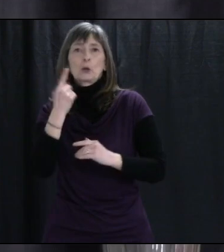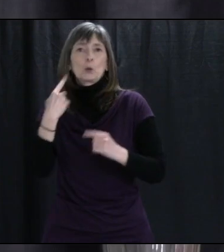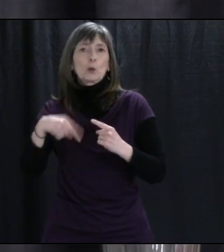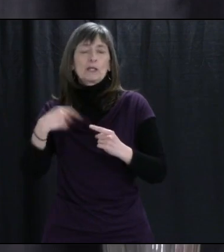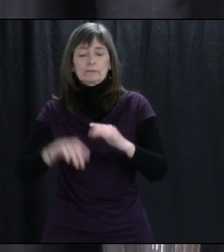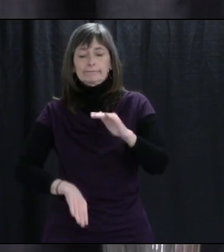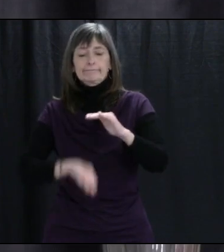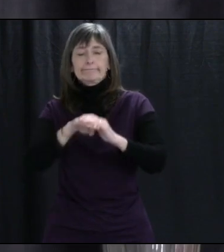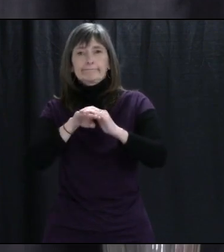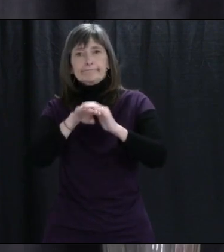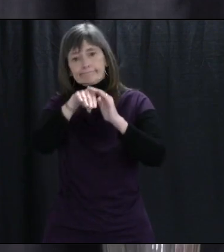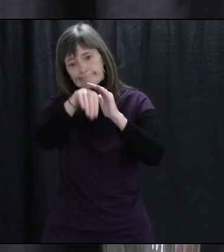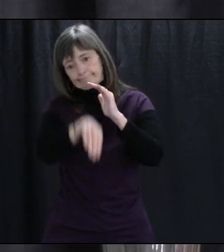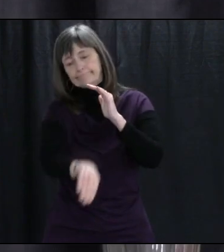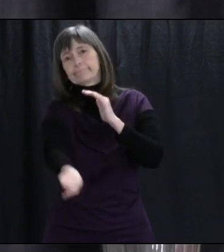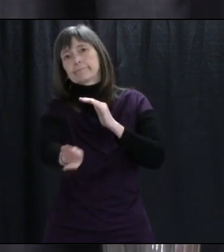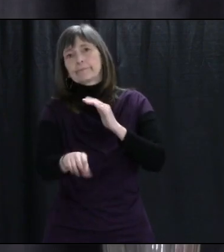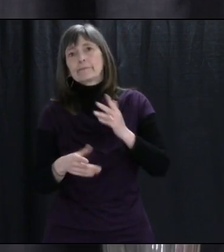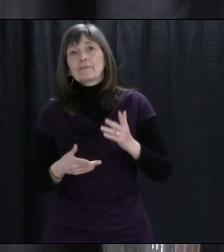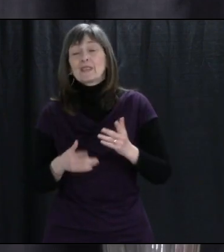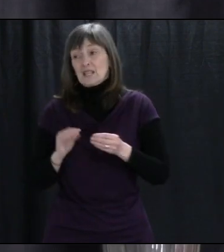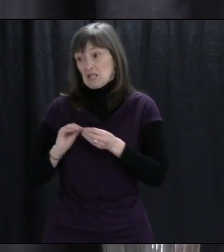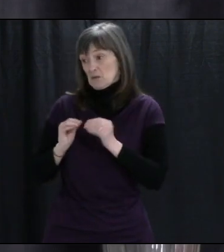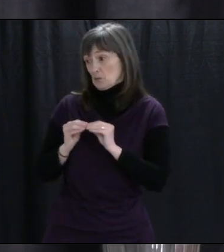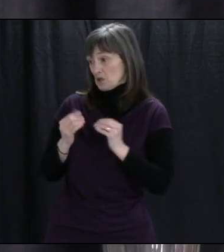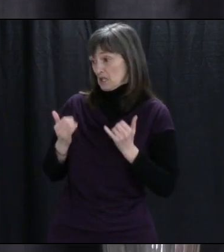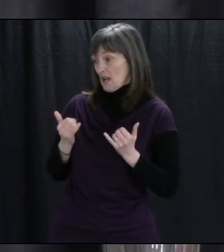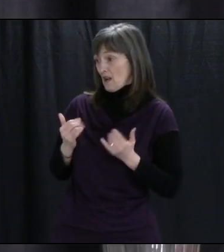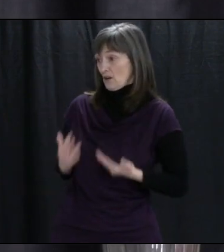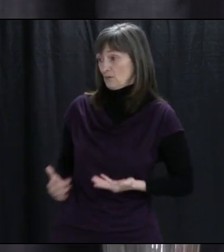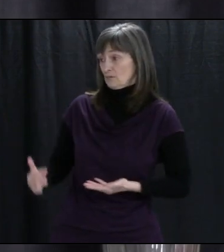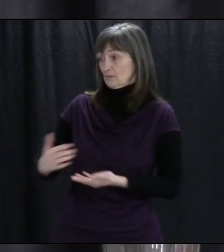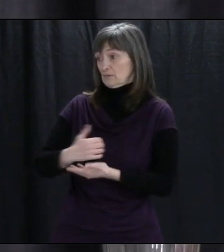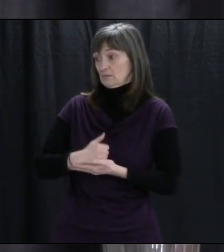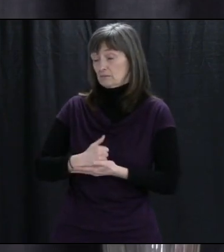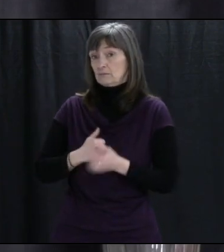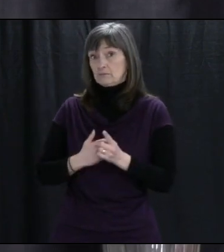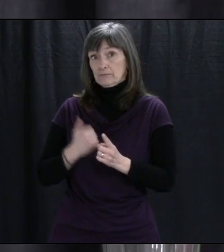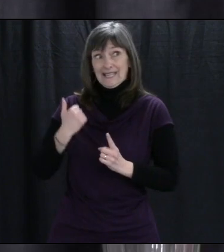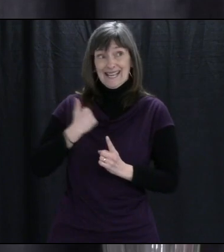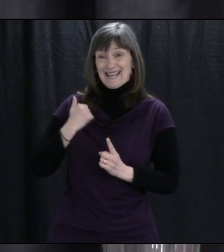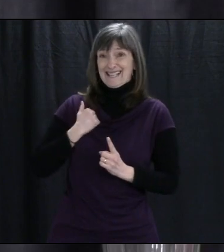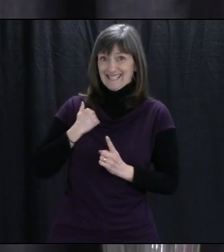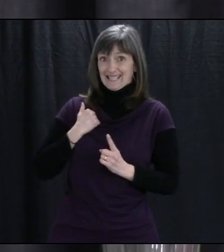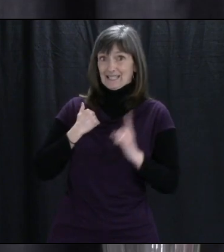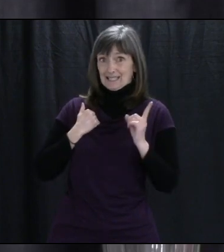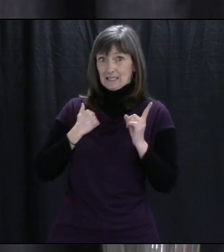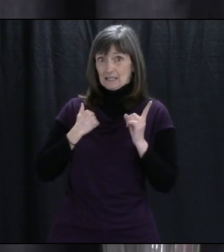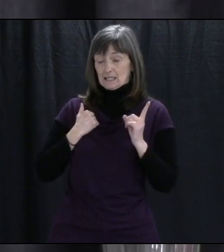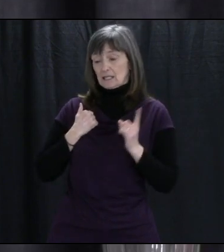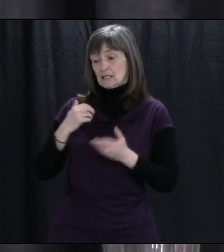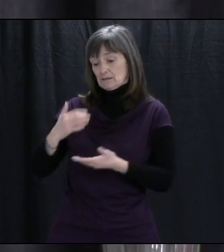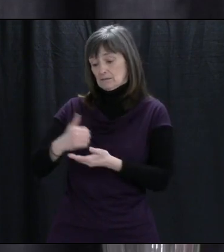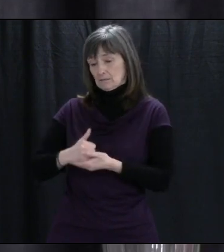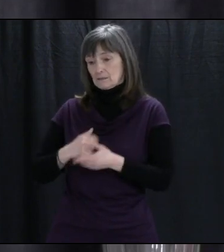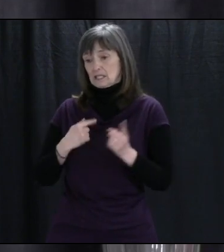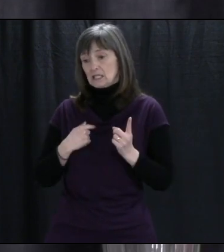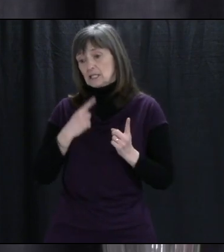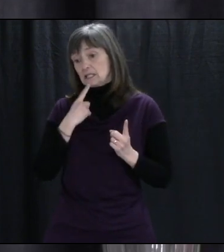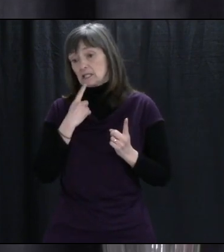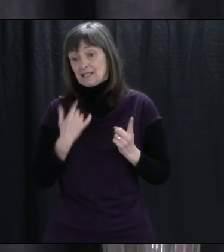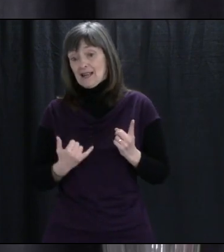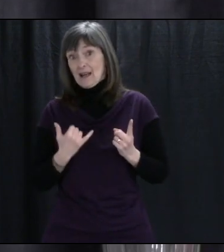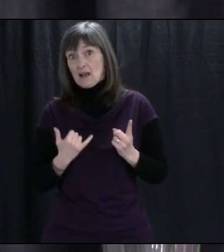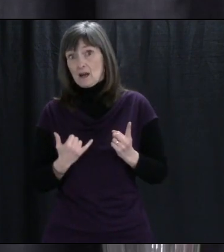share. The data that we do have from Public Health Agency of Canada suggests that this